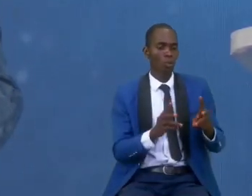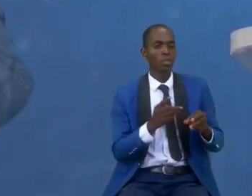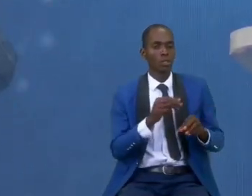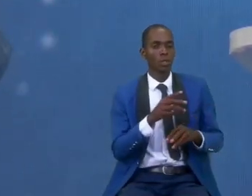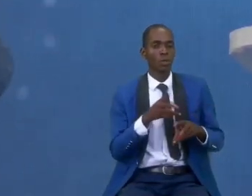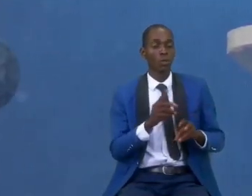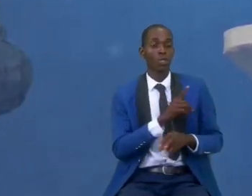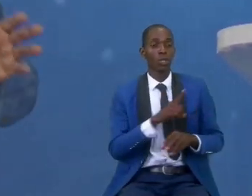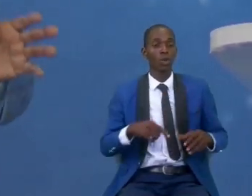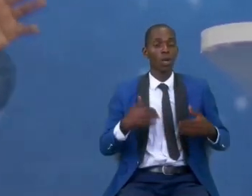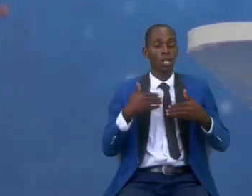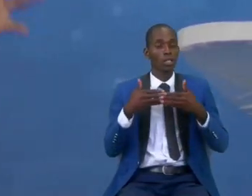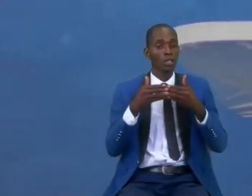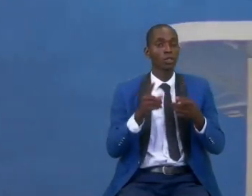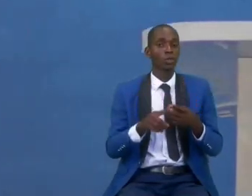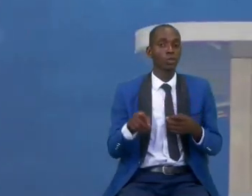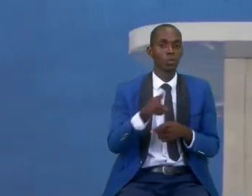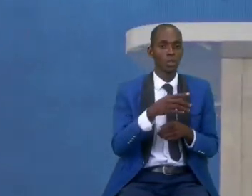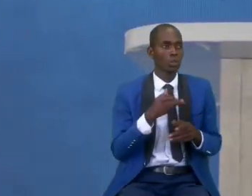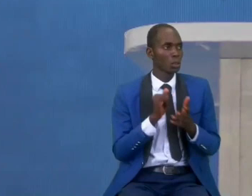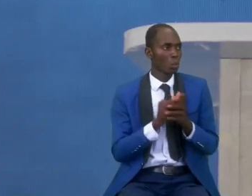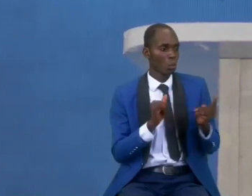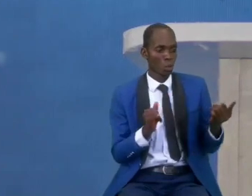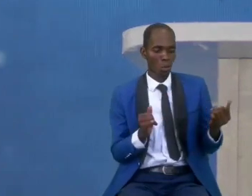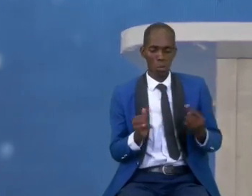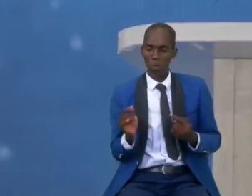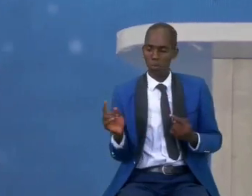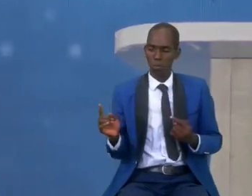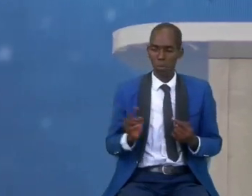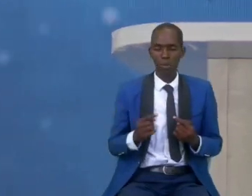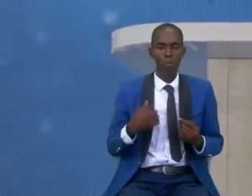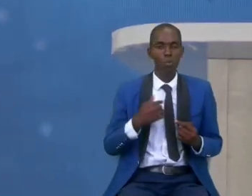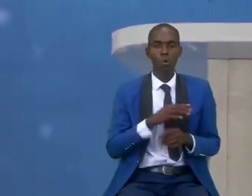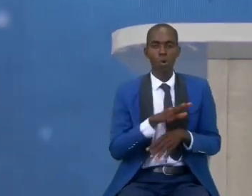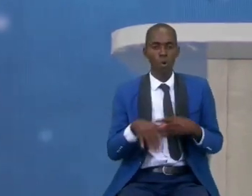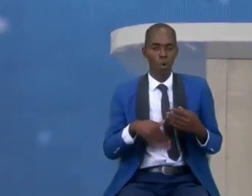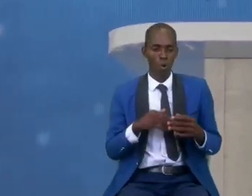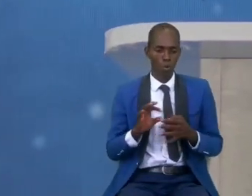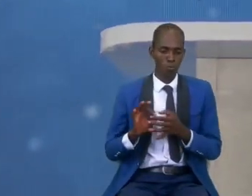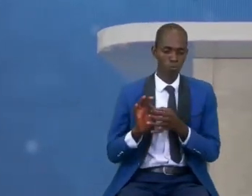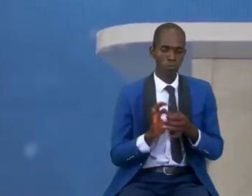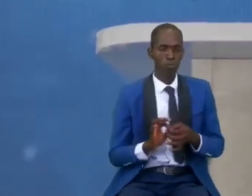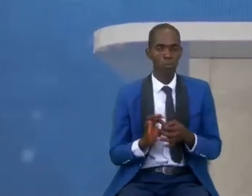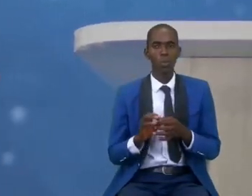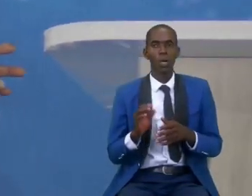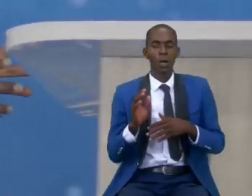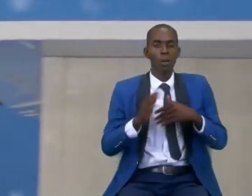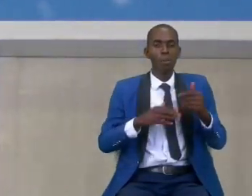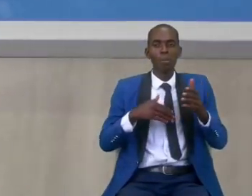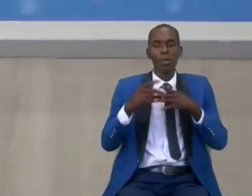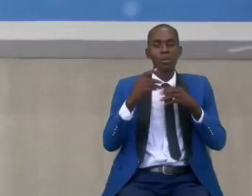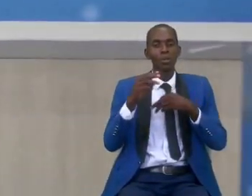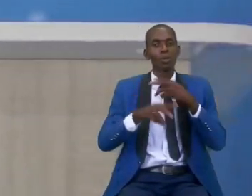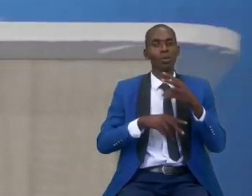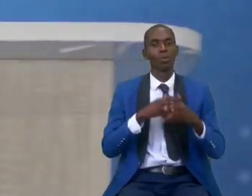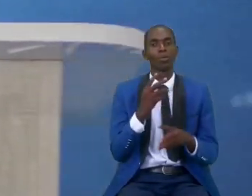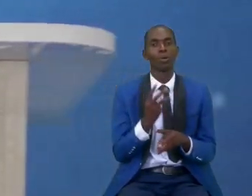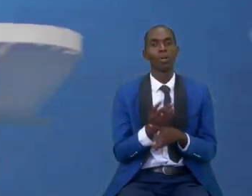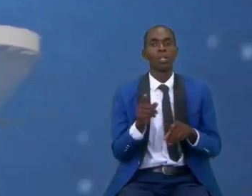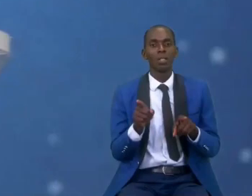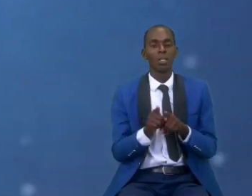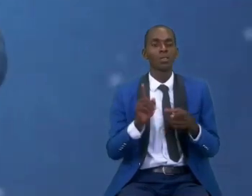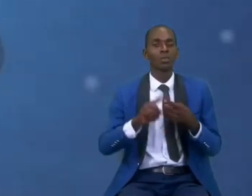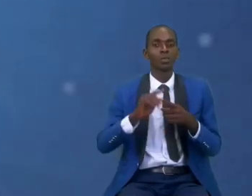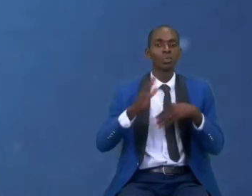we all engage, and then we build the world like he wants. We build the church like he wants. We build a community like